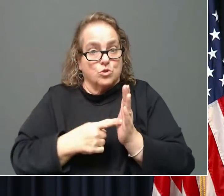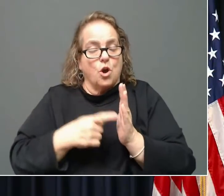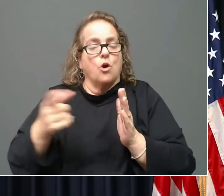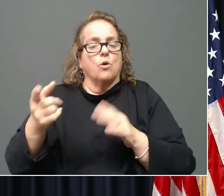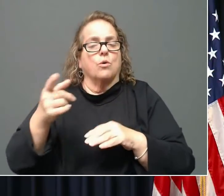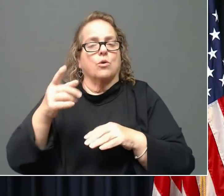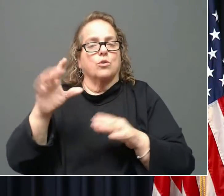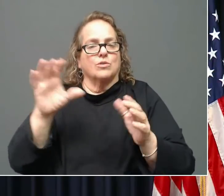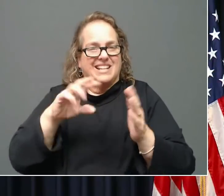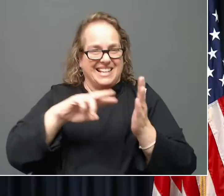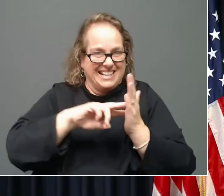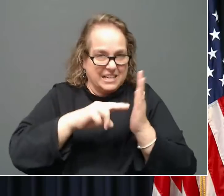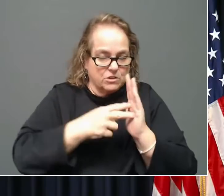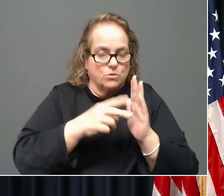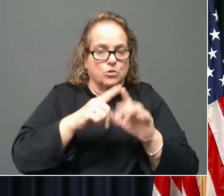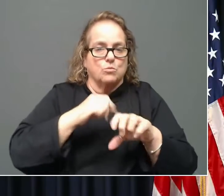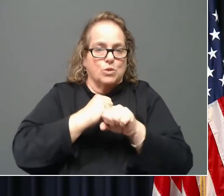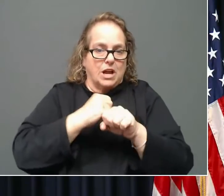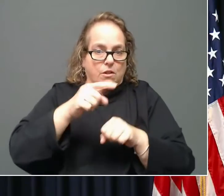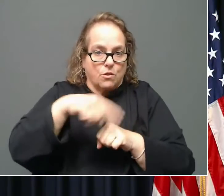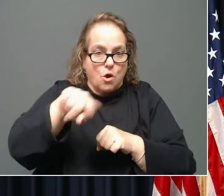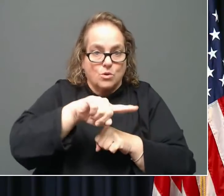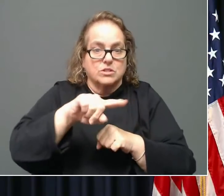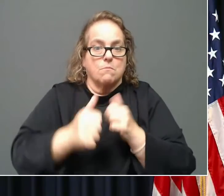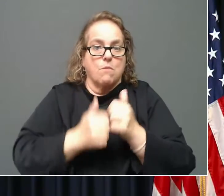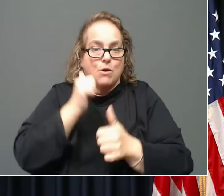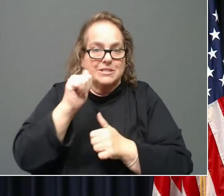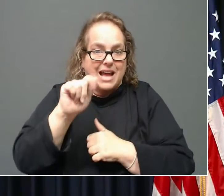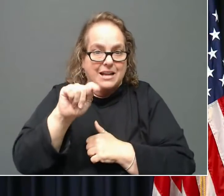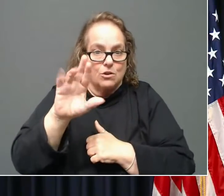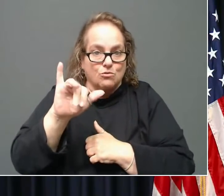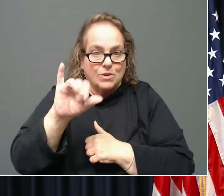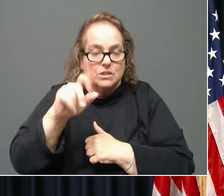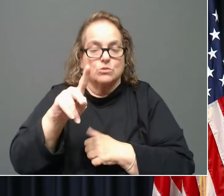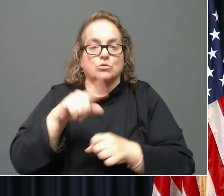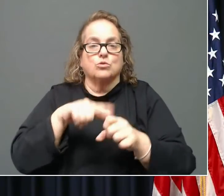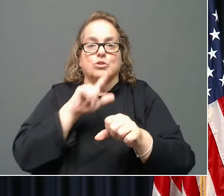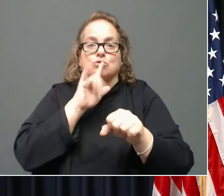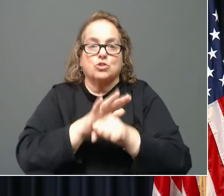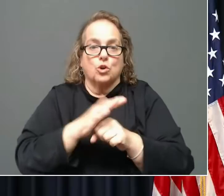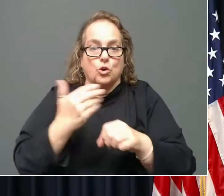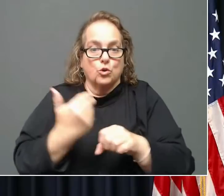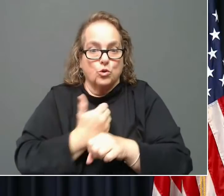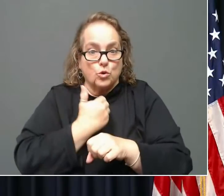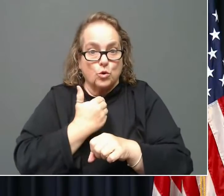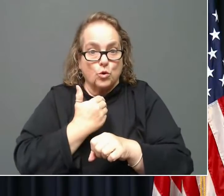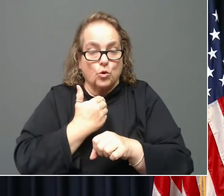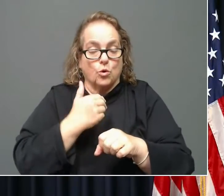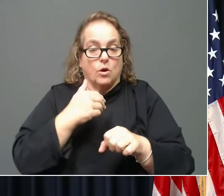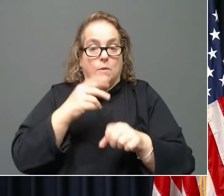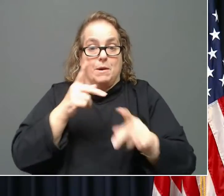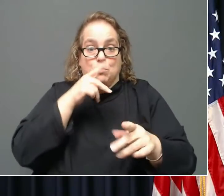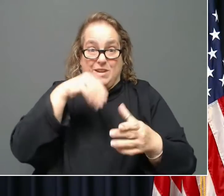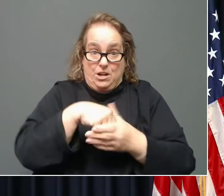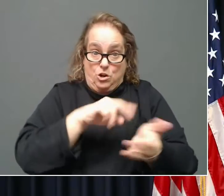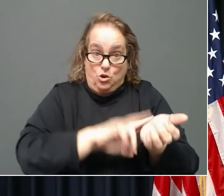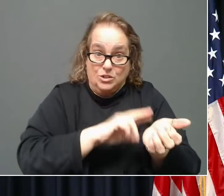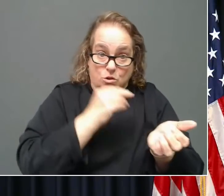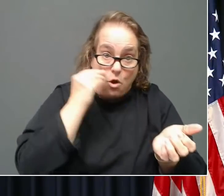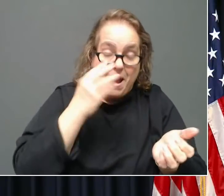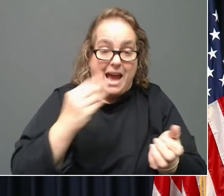most at risk, ensuring new residents and new staff have the opportunity as we move